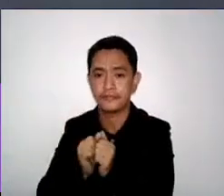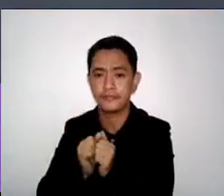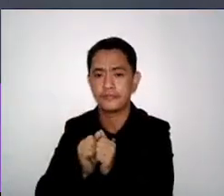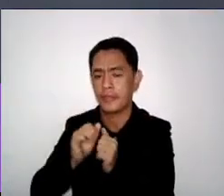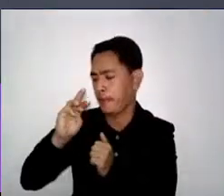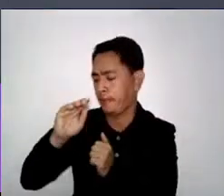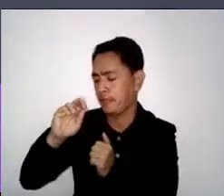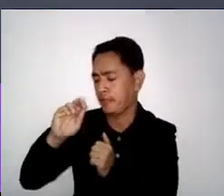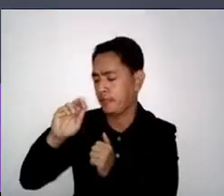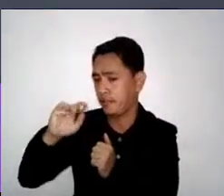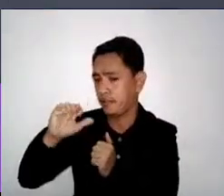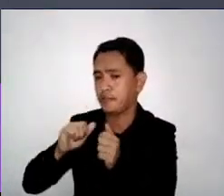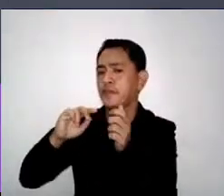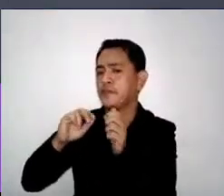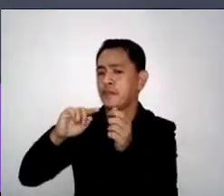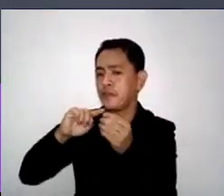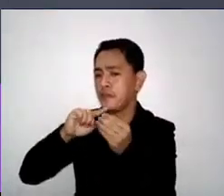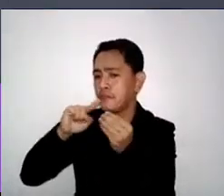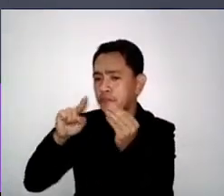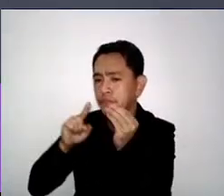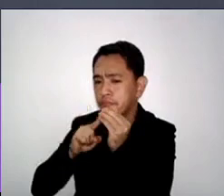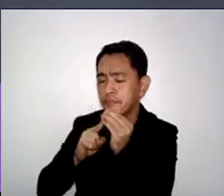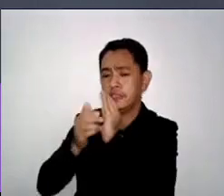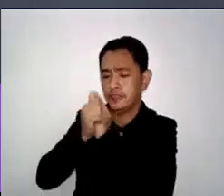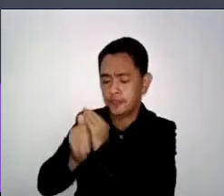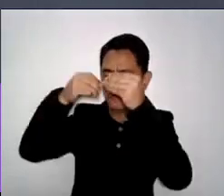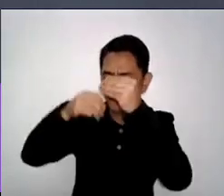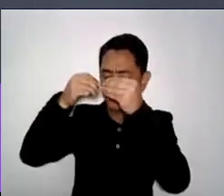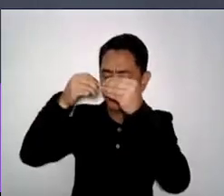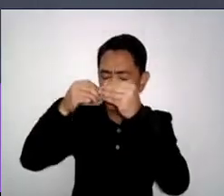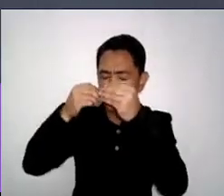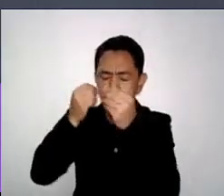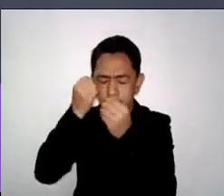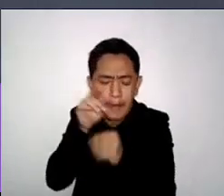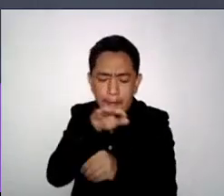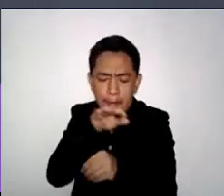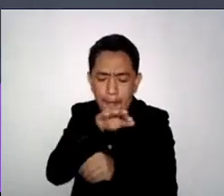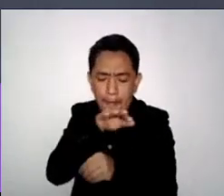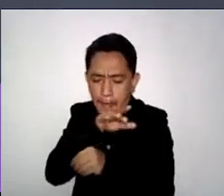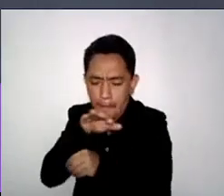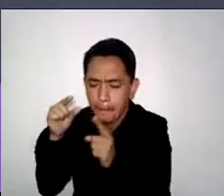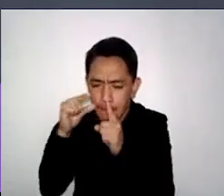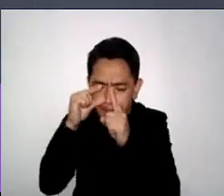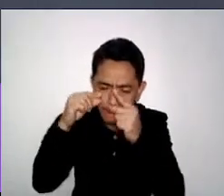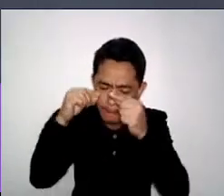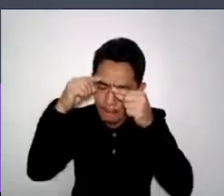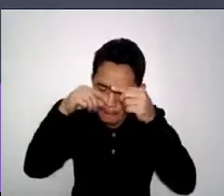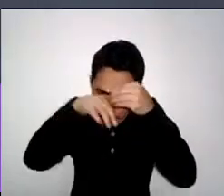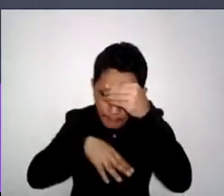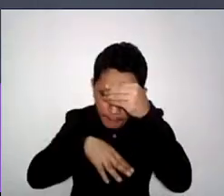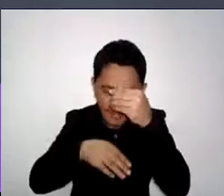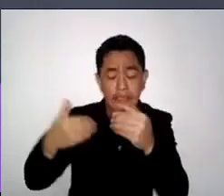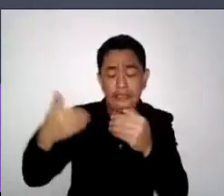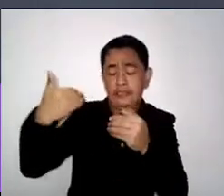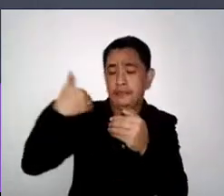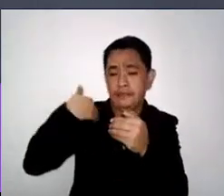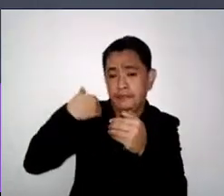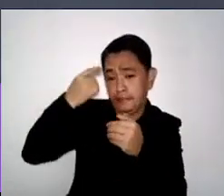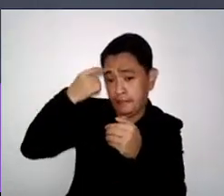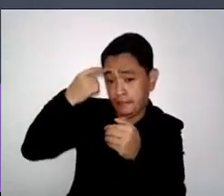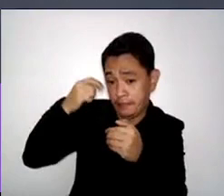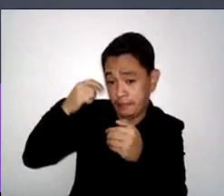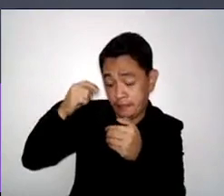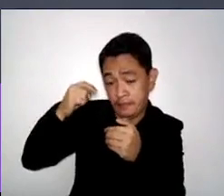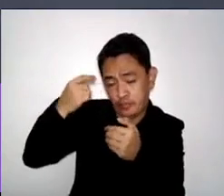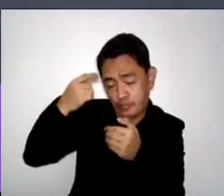the skill of decoding or spelling words without necessarily understanding what these mean or when used